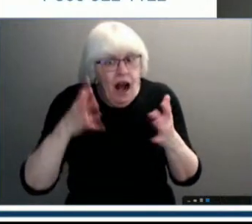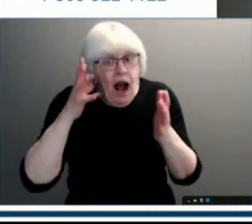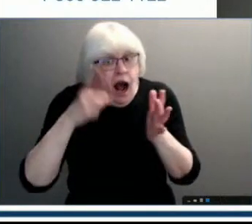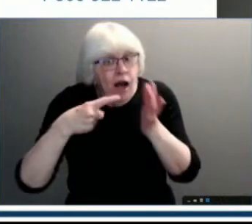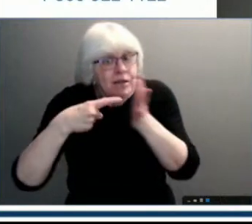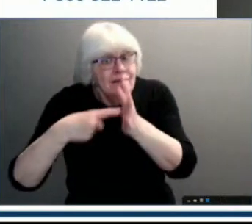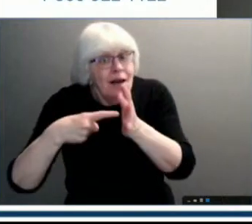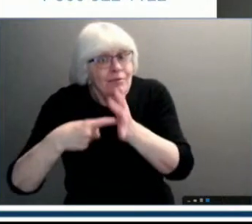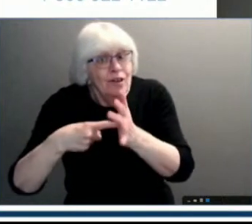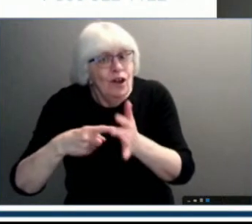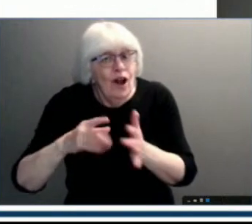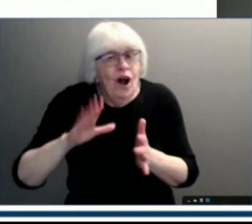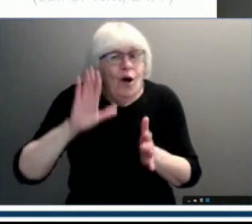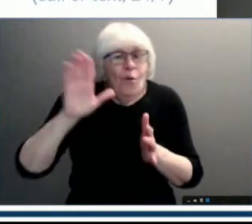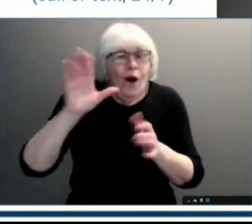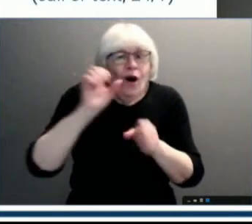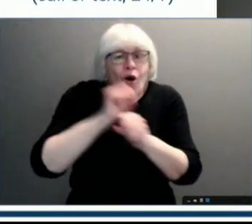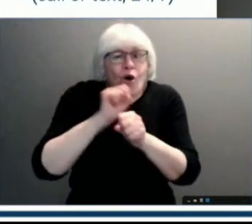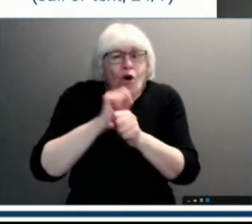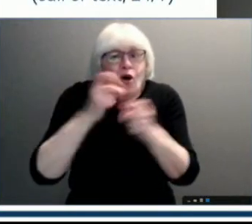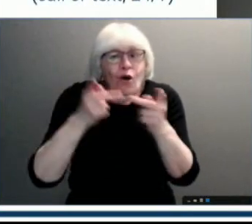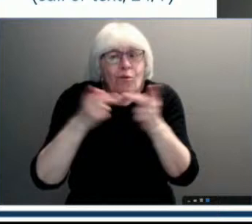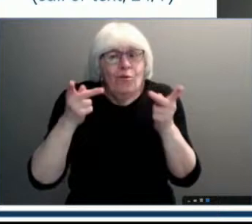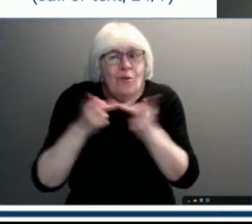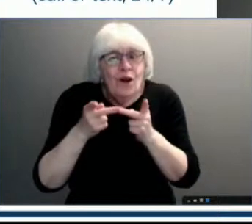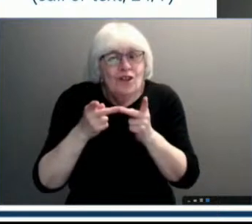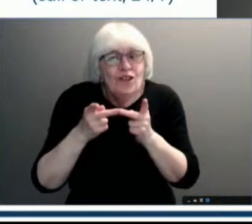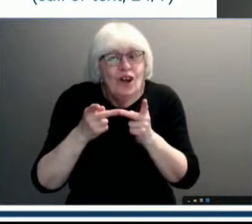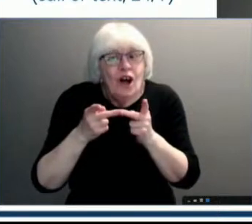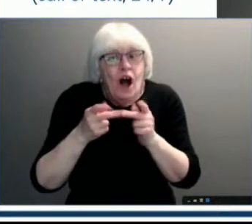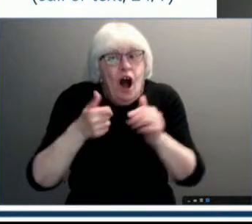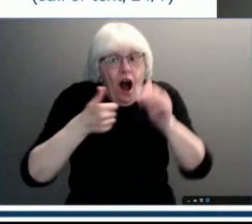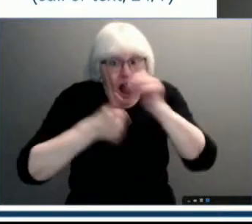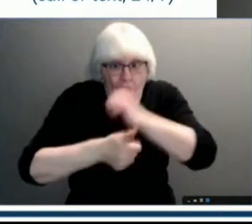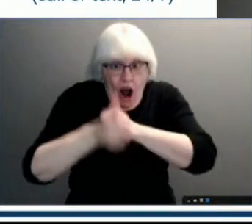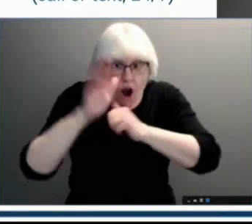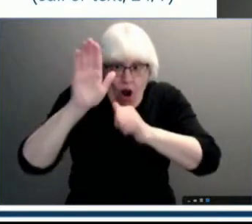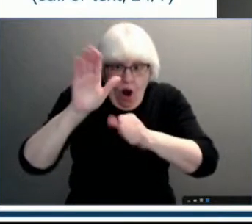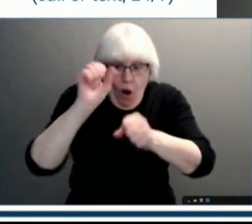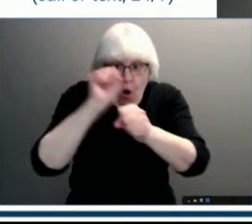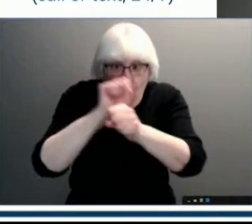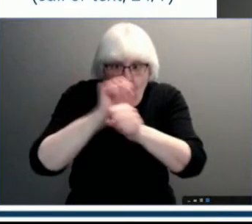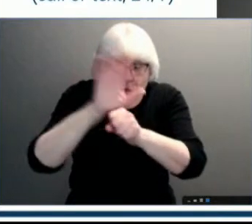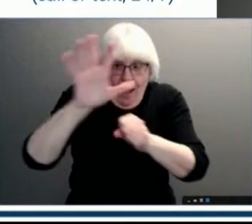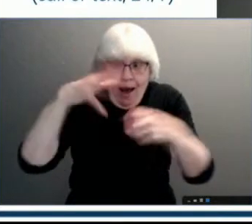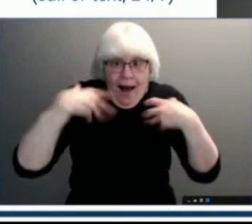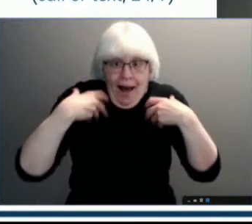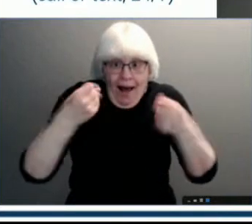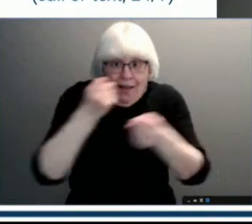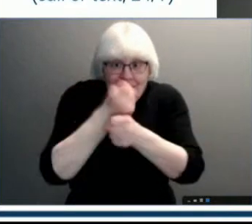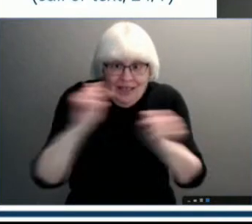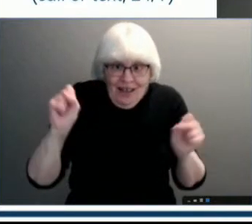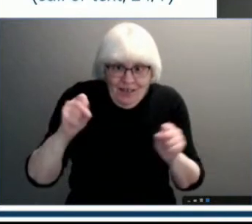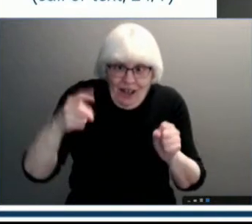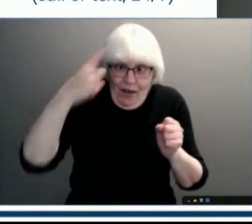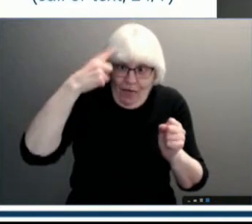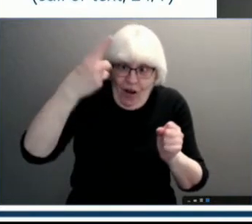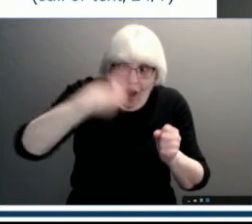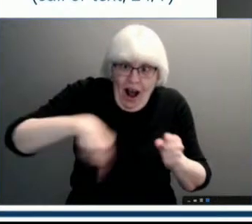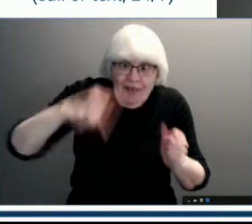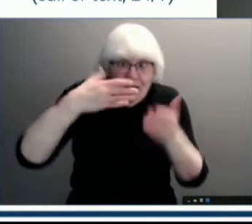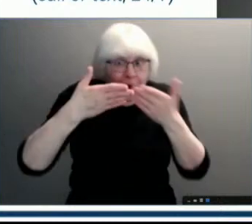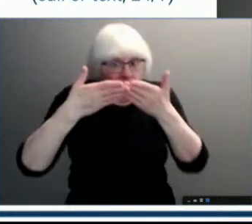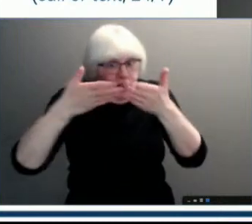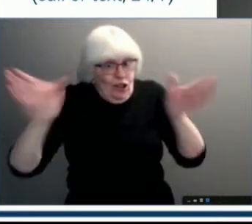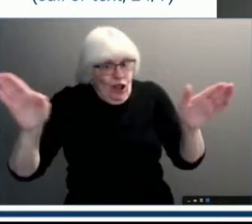perspective under occupational health and safety legislation. But for the general public, that it really would have to